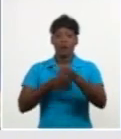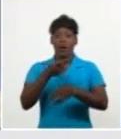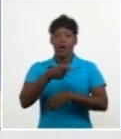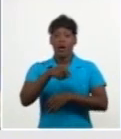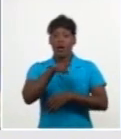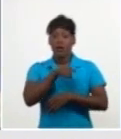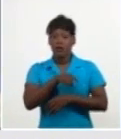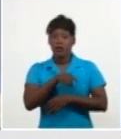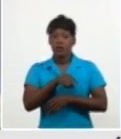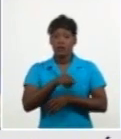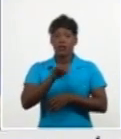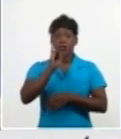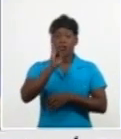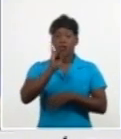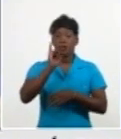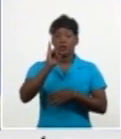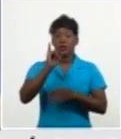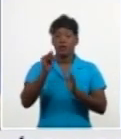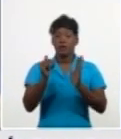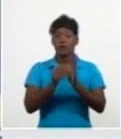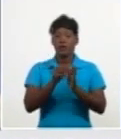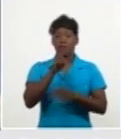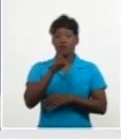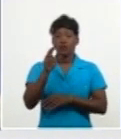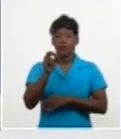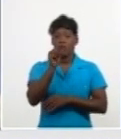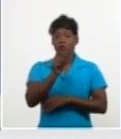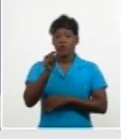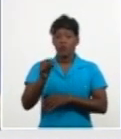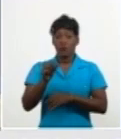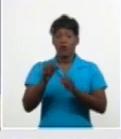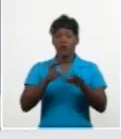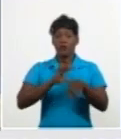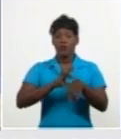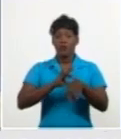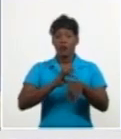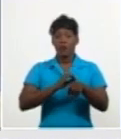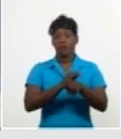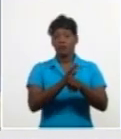76,277 cases yesterday, totaling